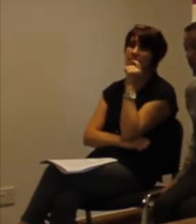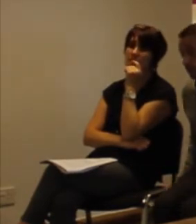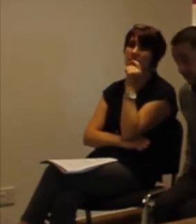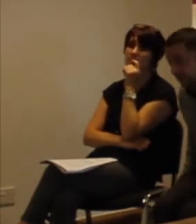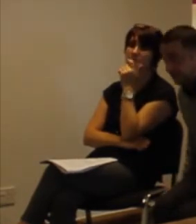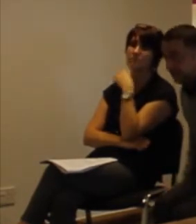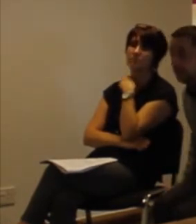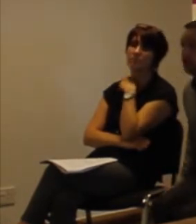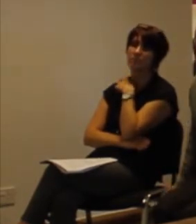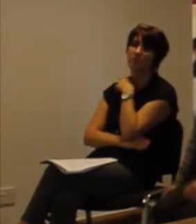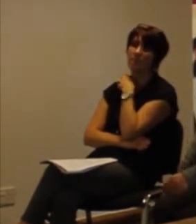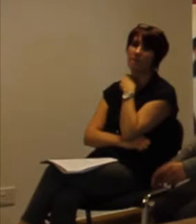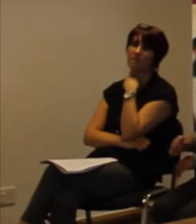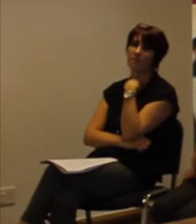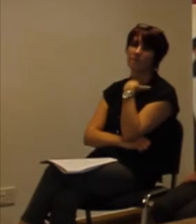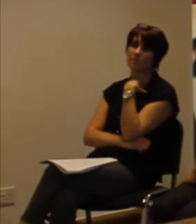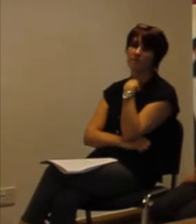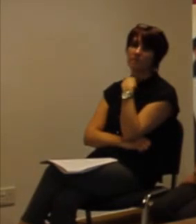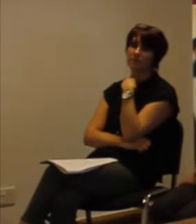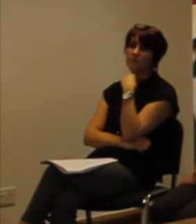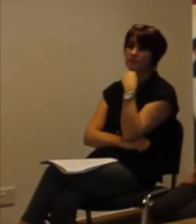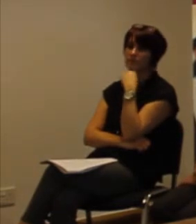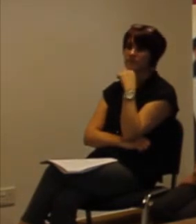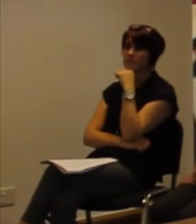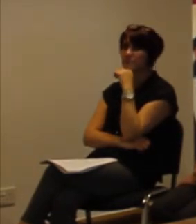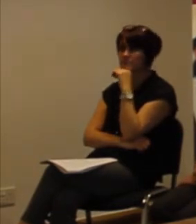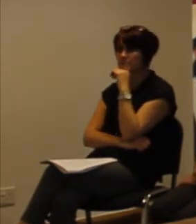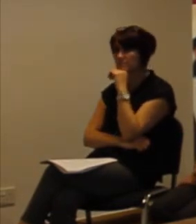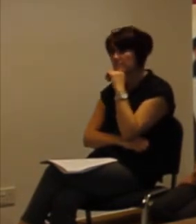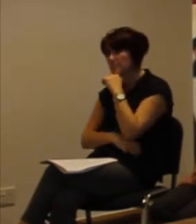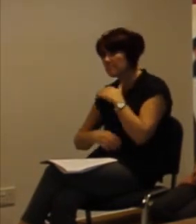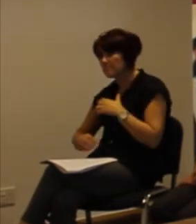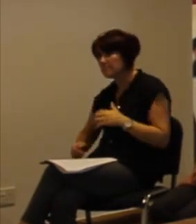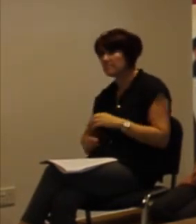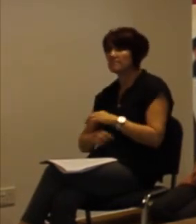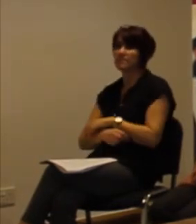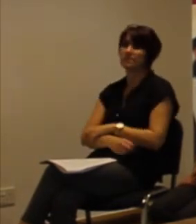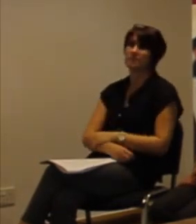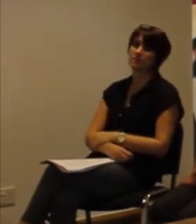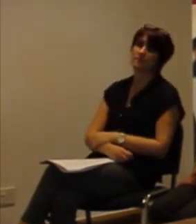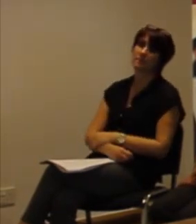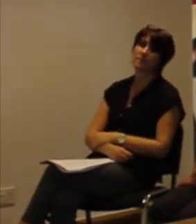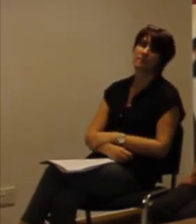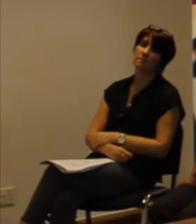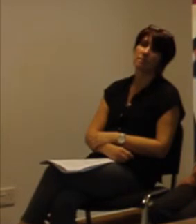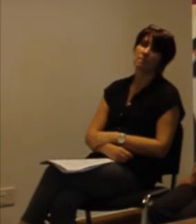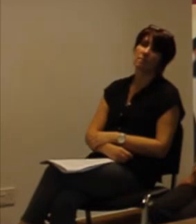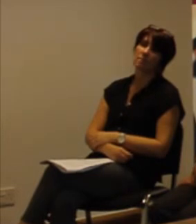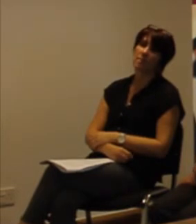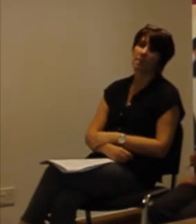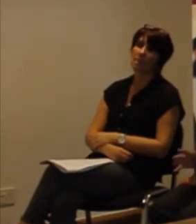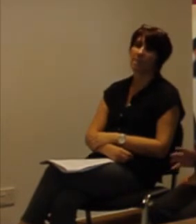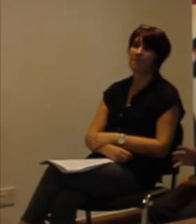the NRCPD. So if you are booking an interpreter, then you can follow it up and check on the website, but you will